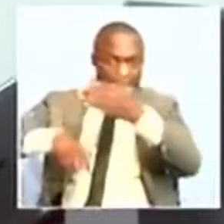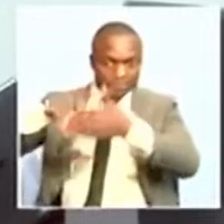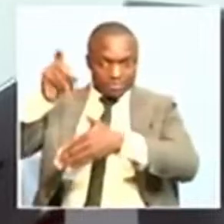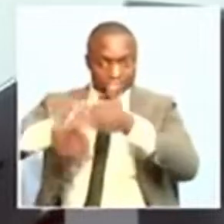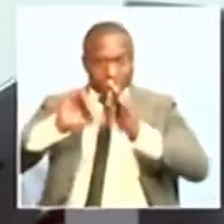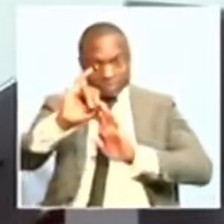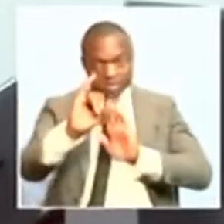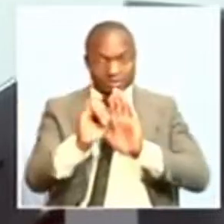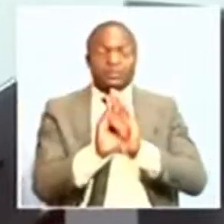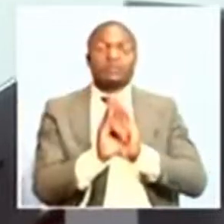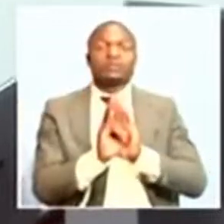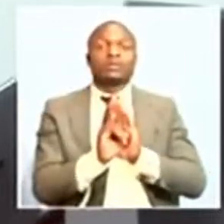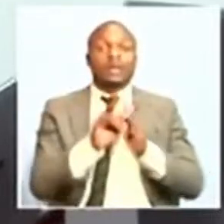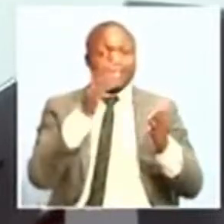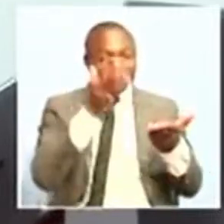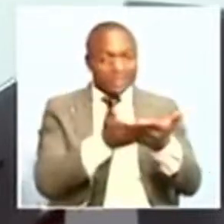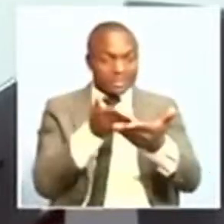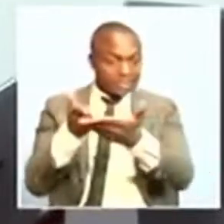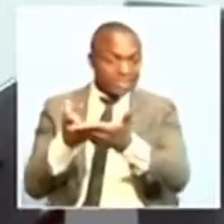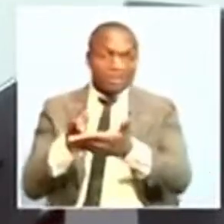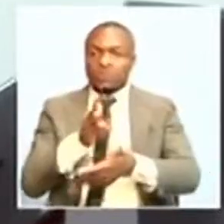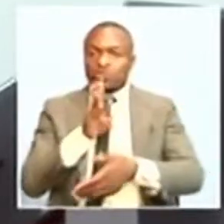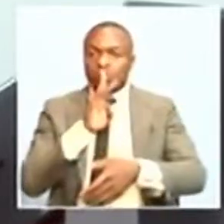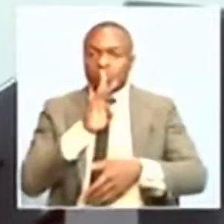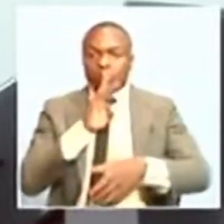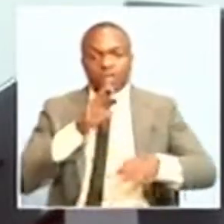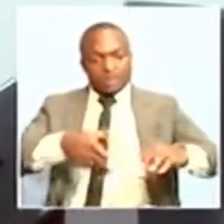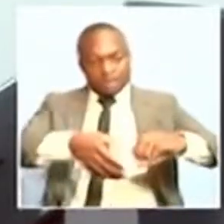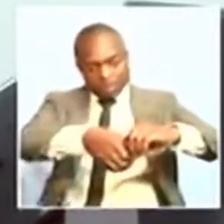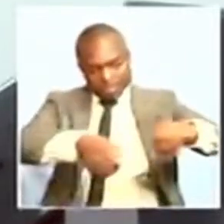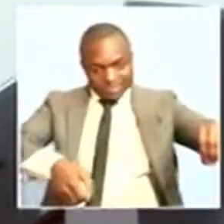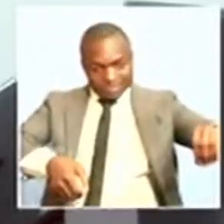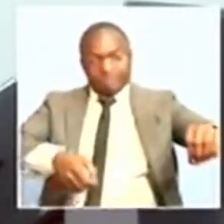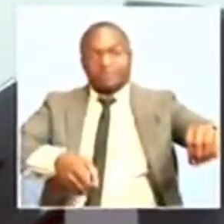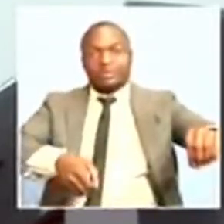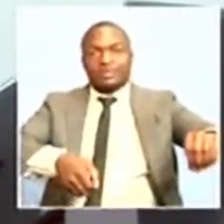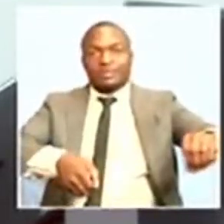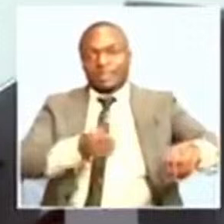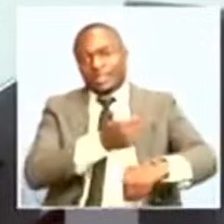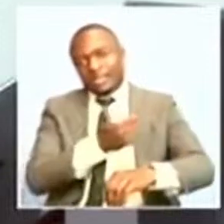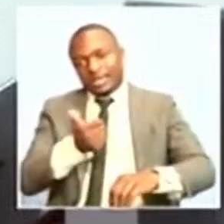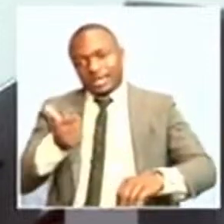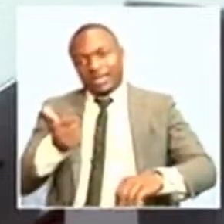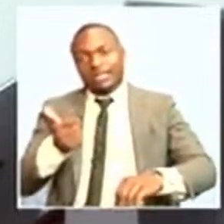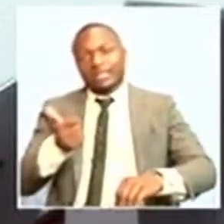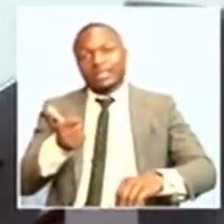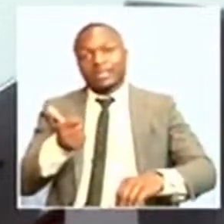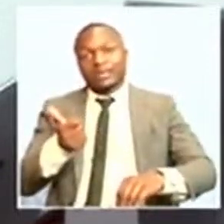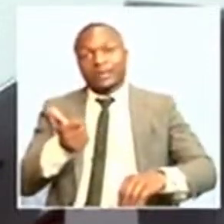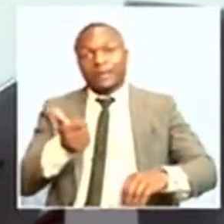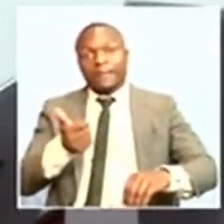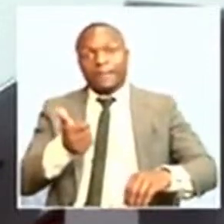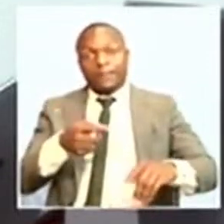importing these hose pipes and other description of the pipes that have been